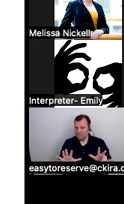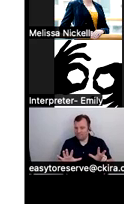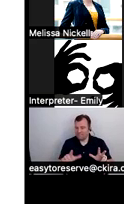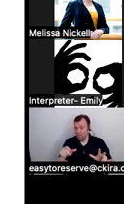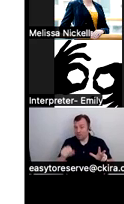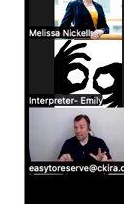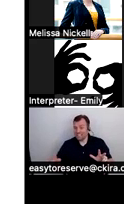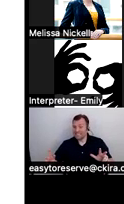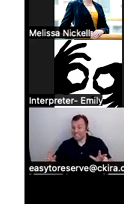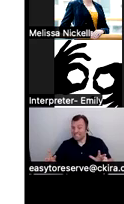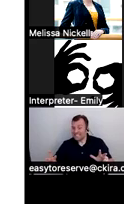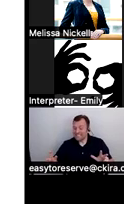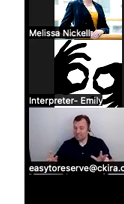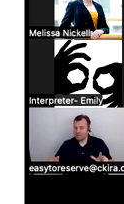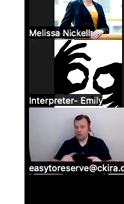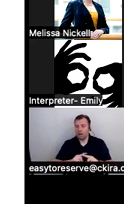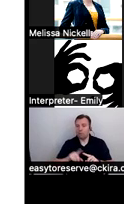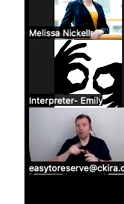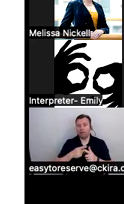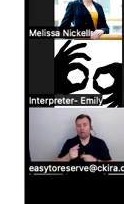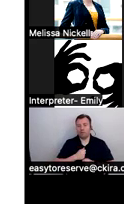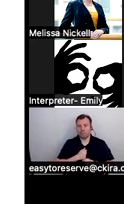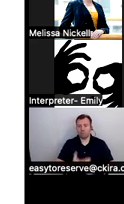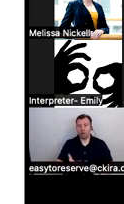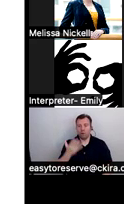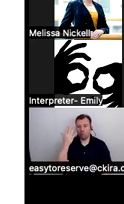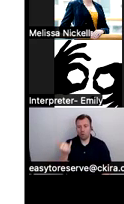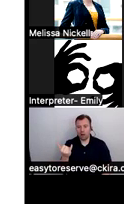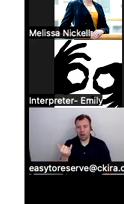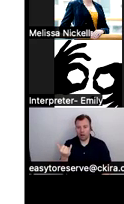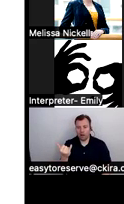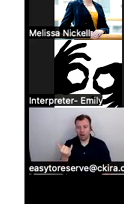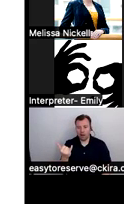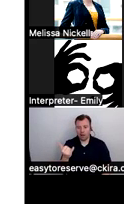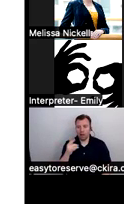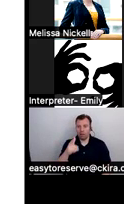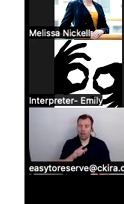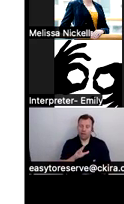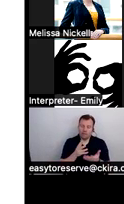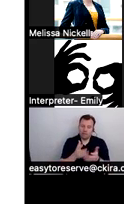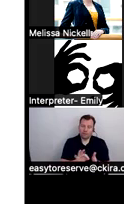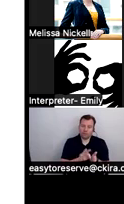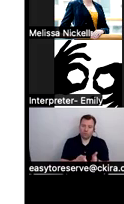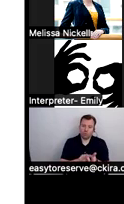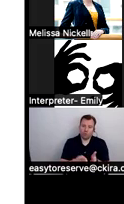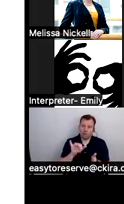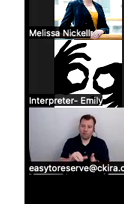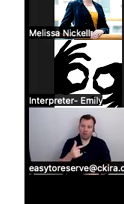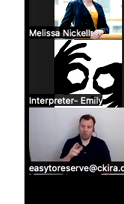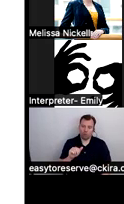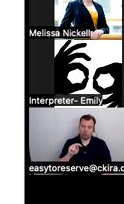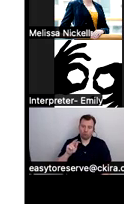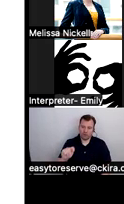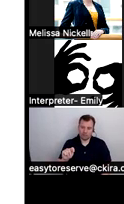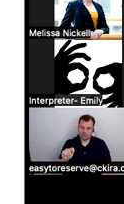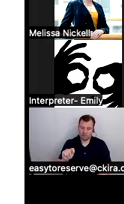voted outside the range. And that pretty much concludes that scoring of that particular grant. Now, after the grant is